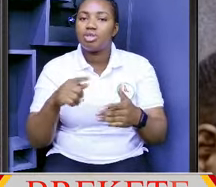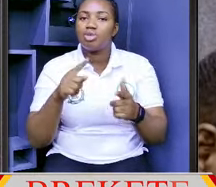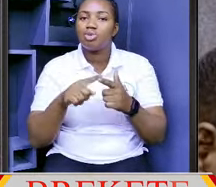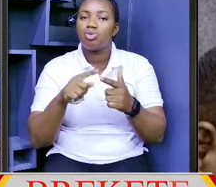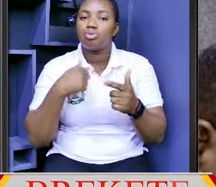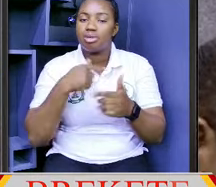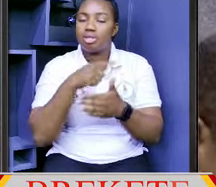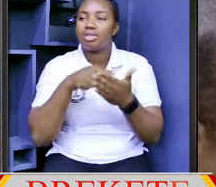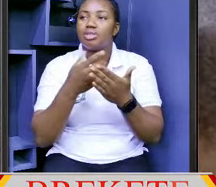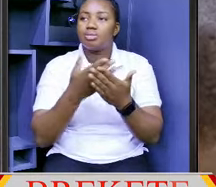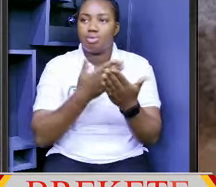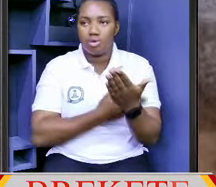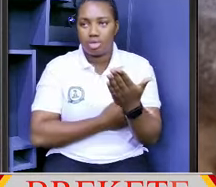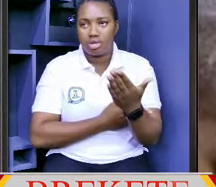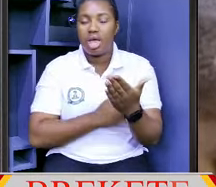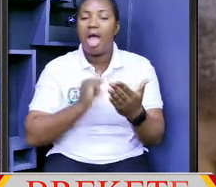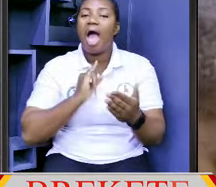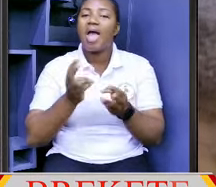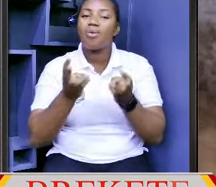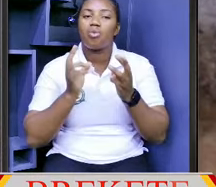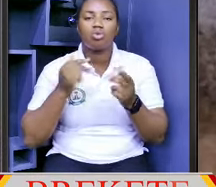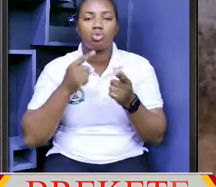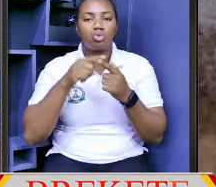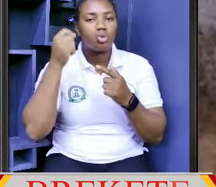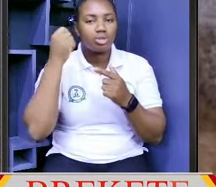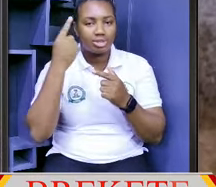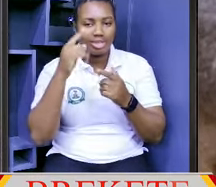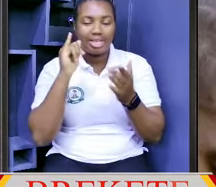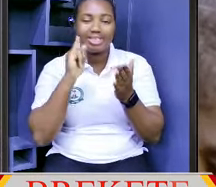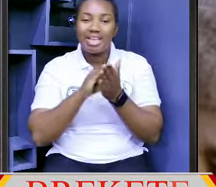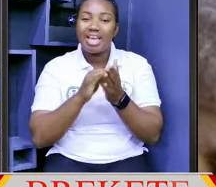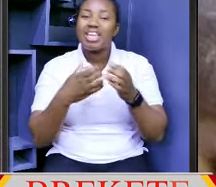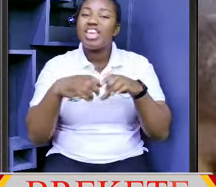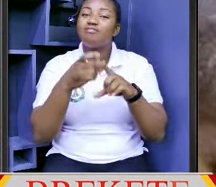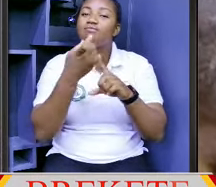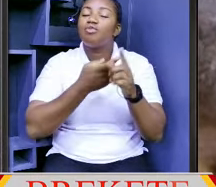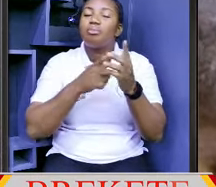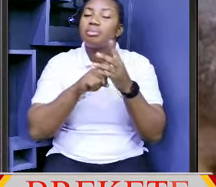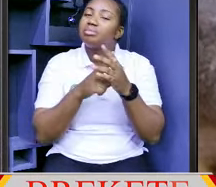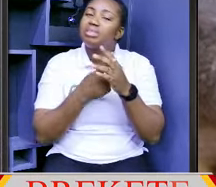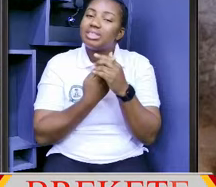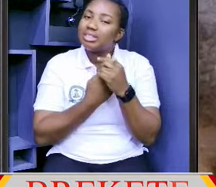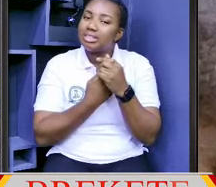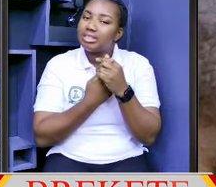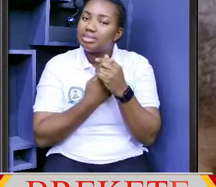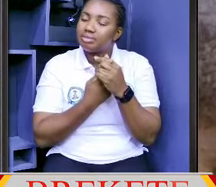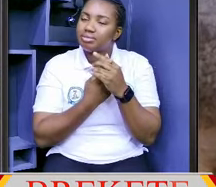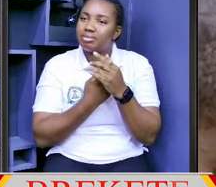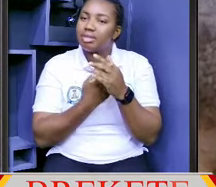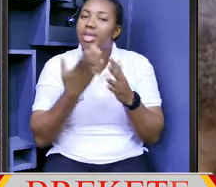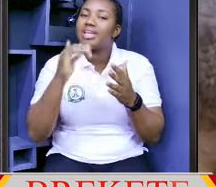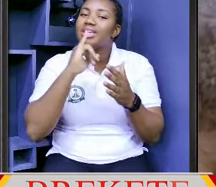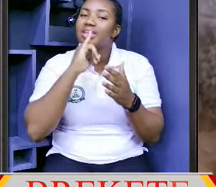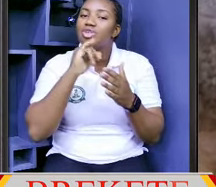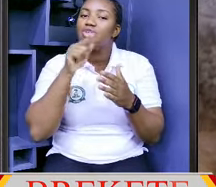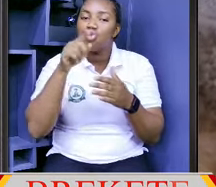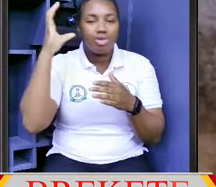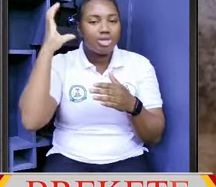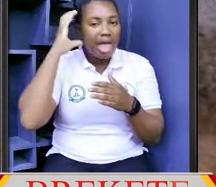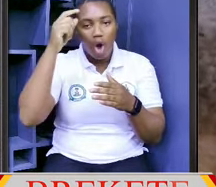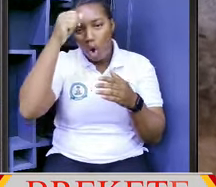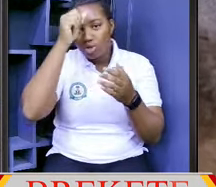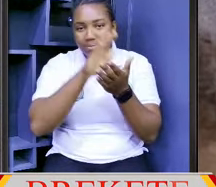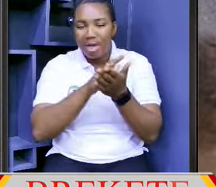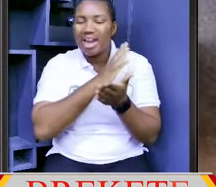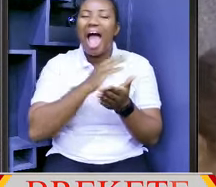president, and I want us to understand that even from the beginning, there is husband, you hear